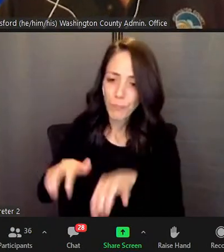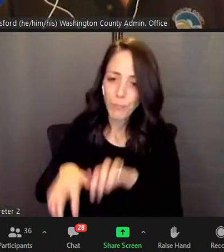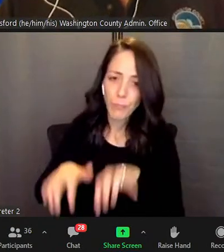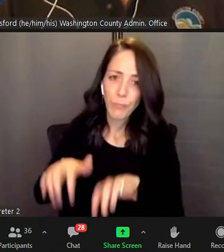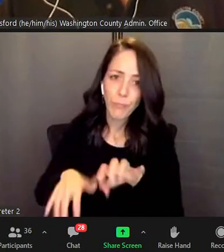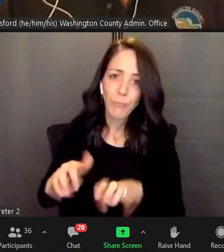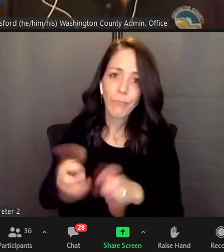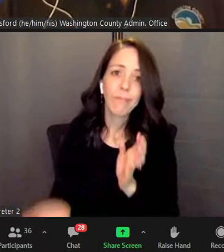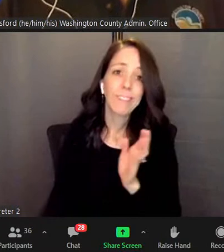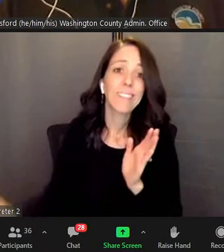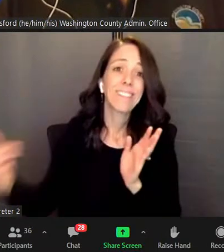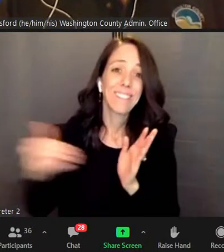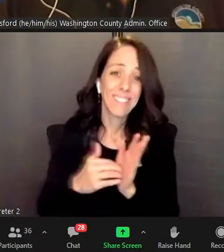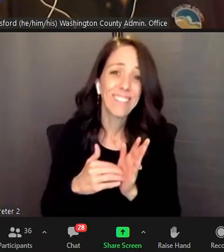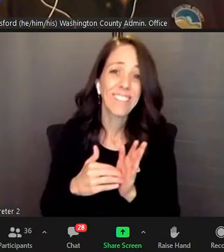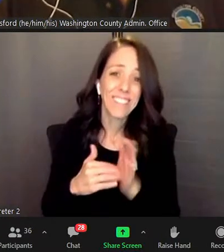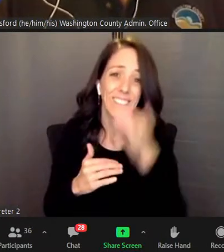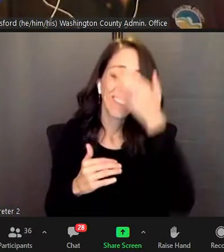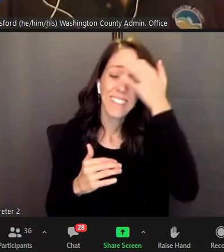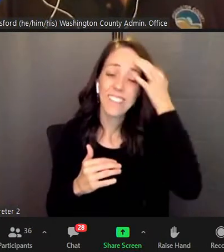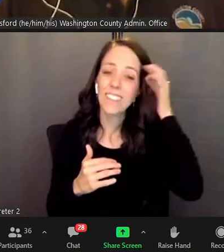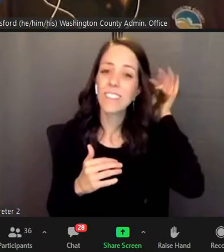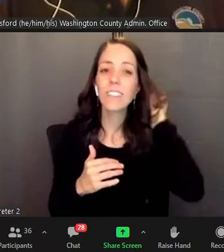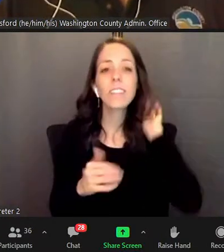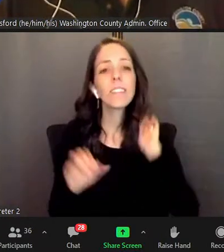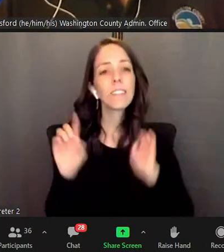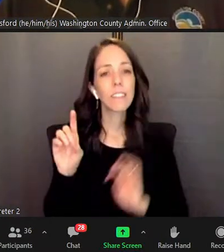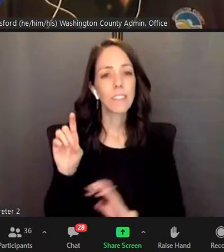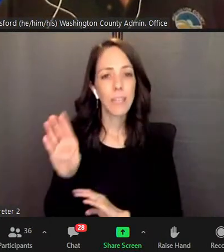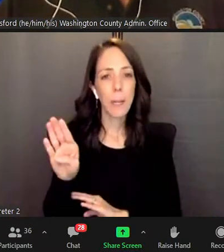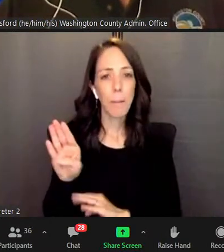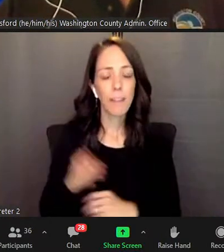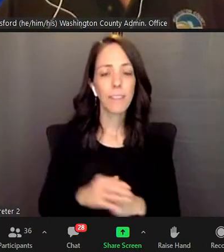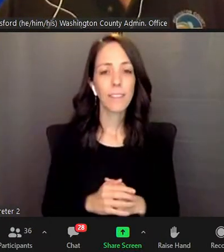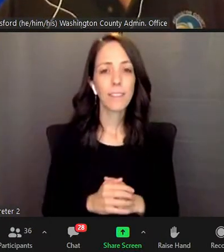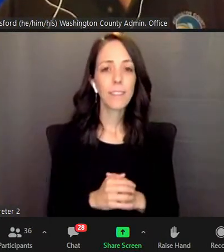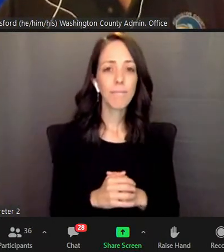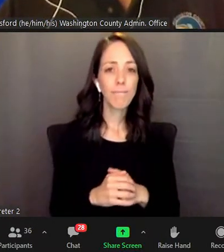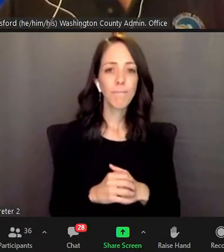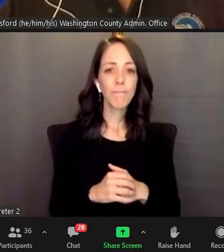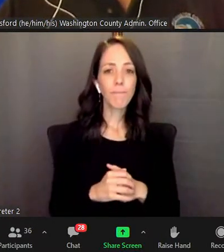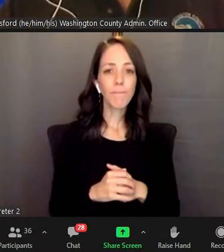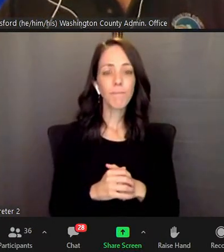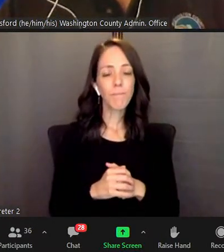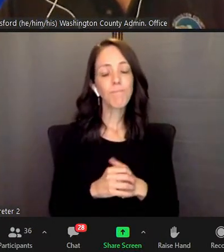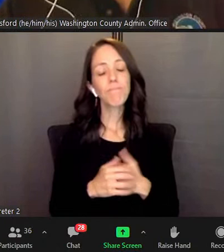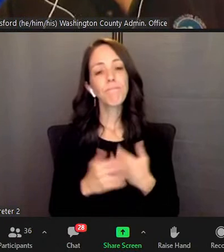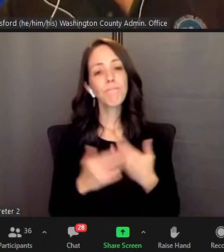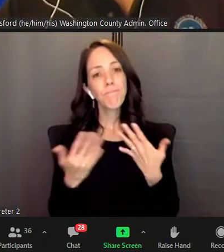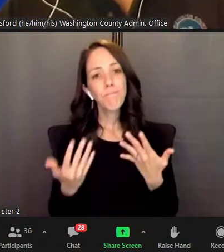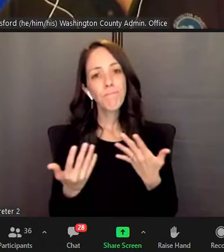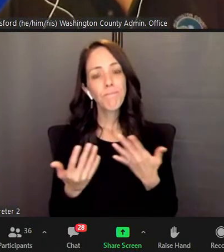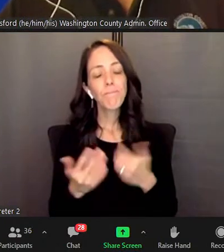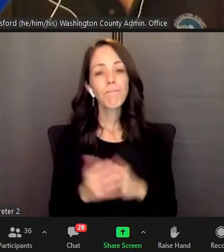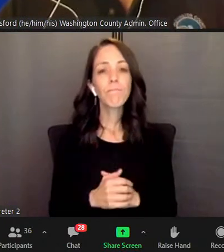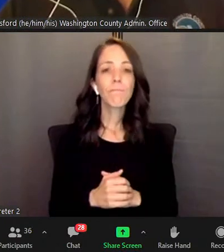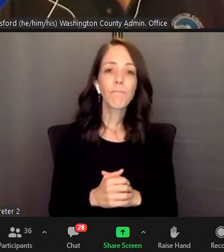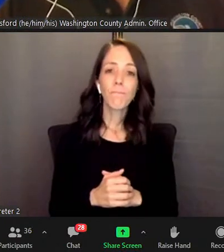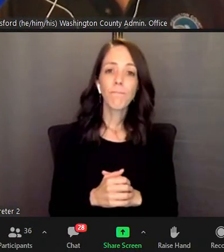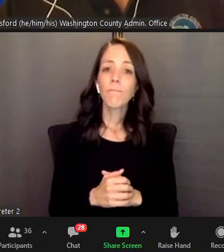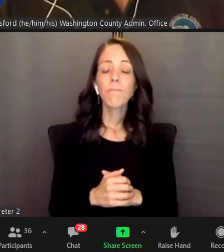yet another laborious database. So it's a